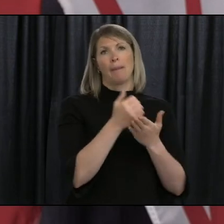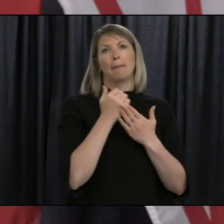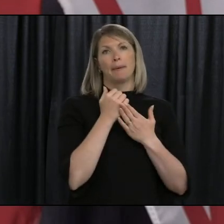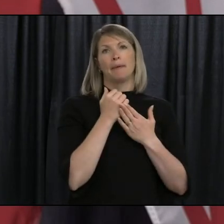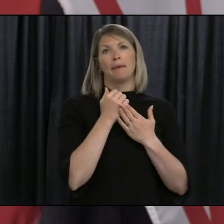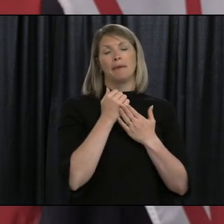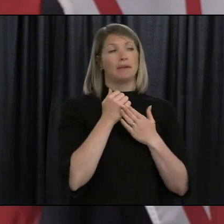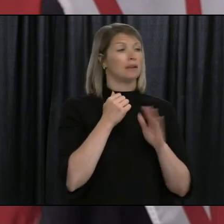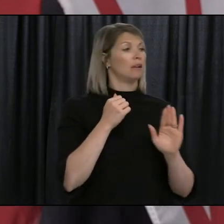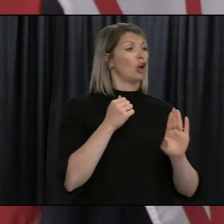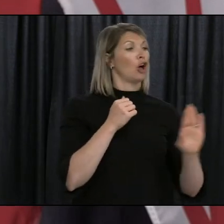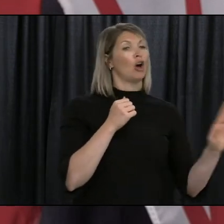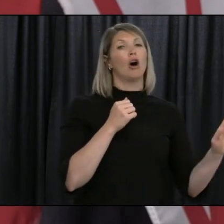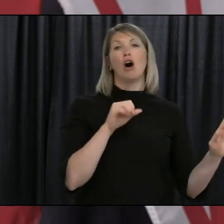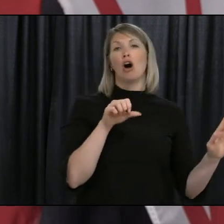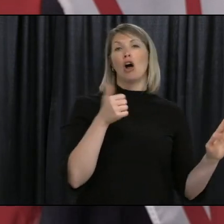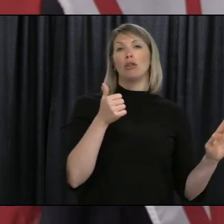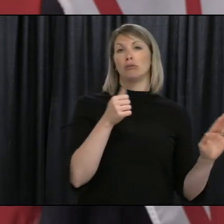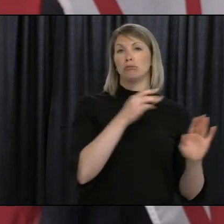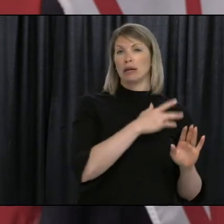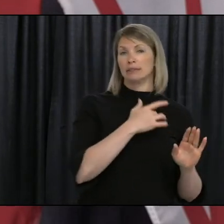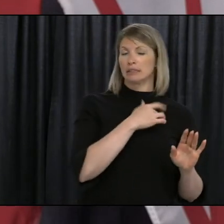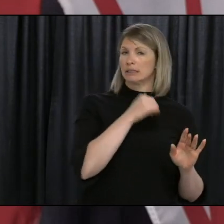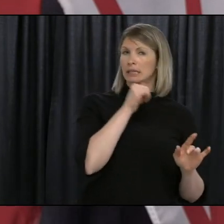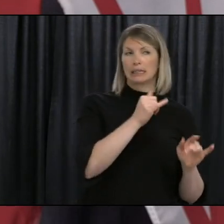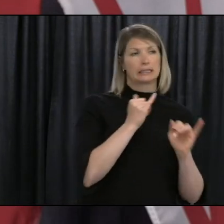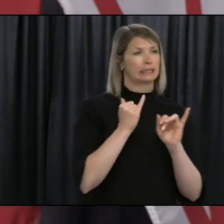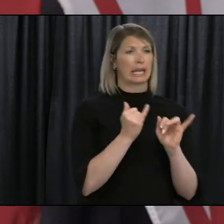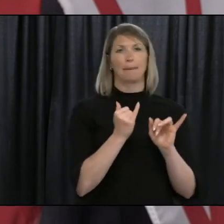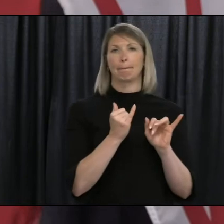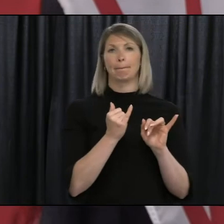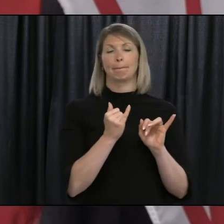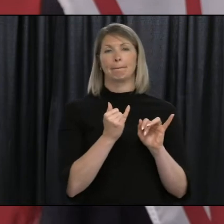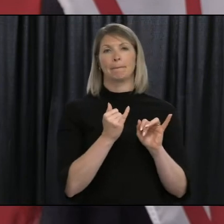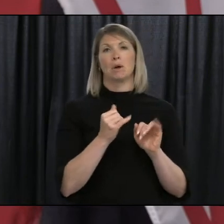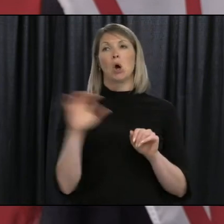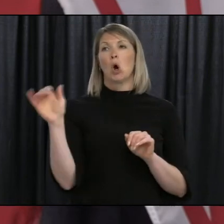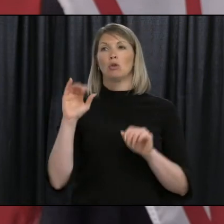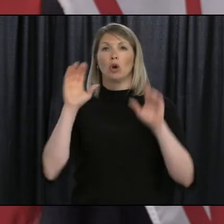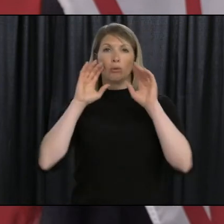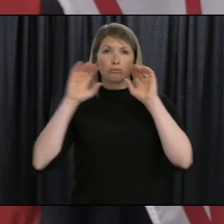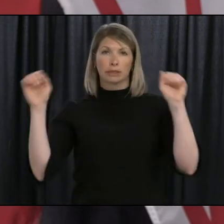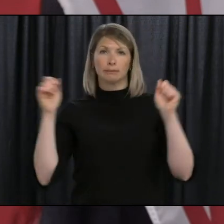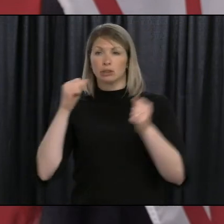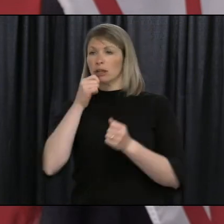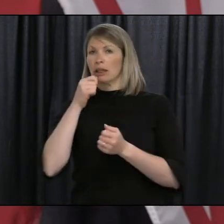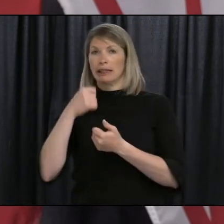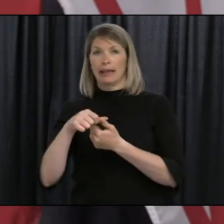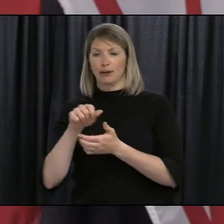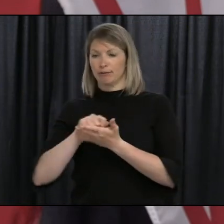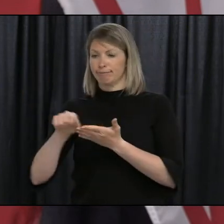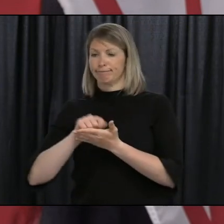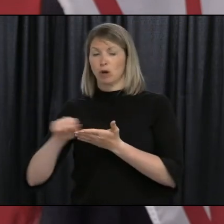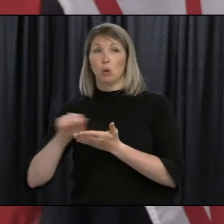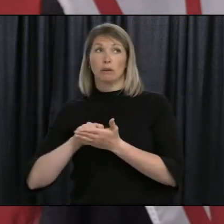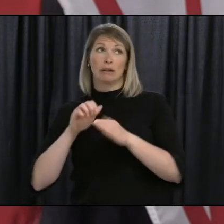The letter, as one example, that the Premier wrote is widely circulated and understood by the general